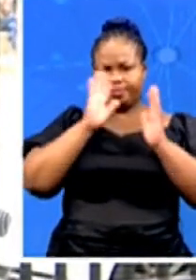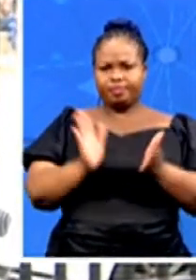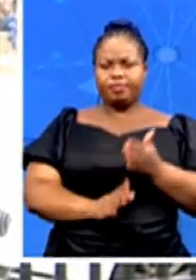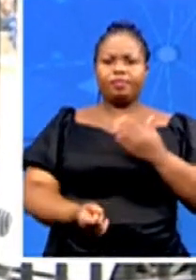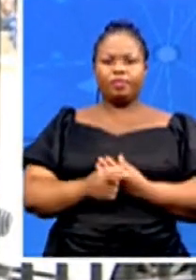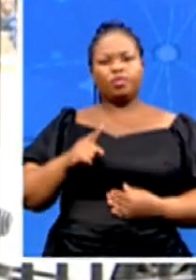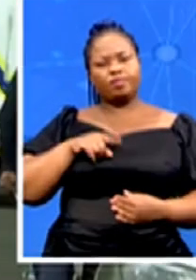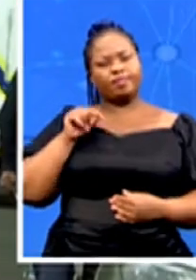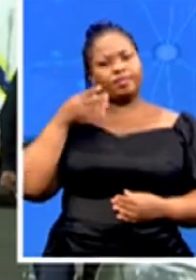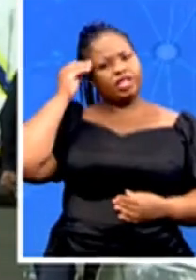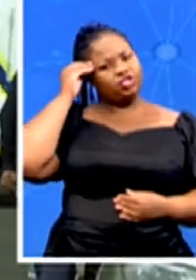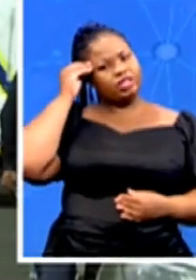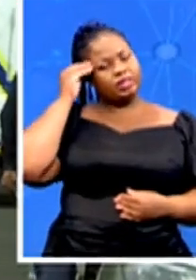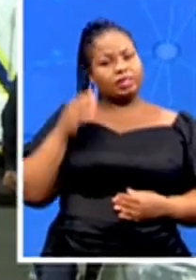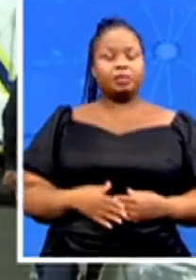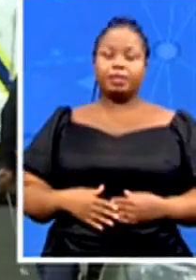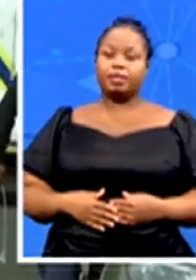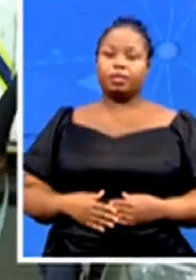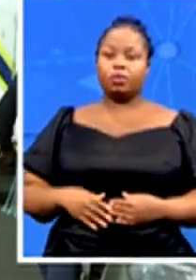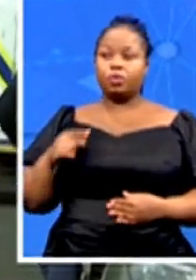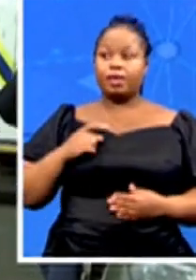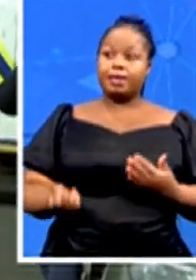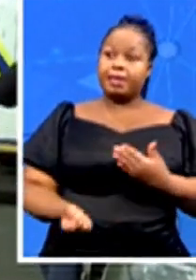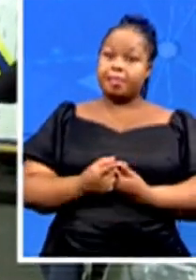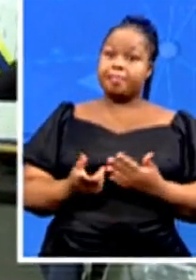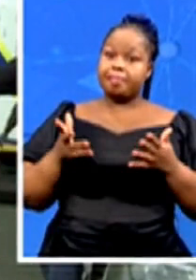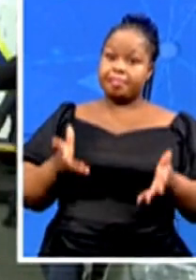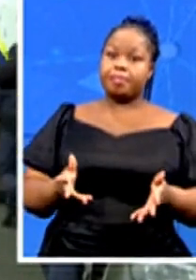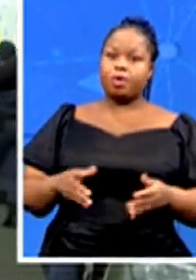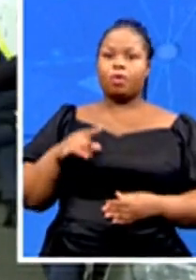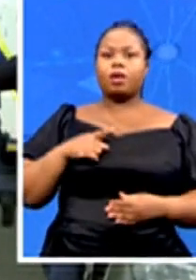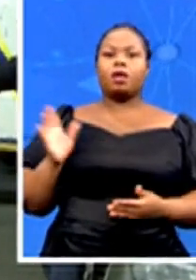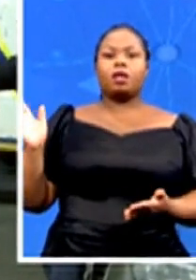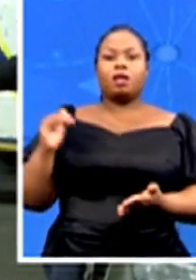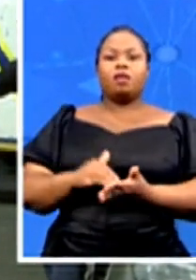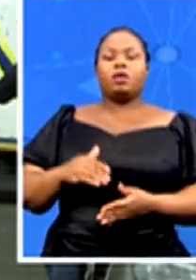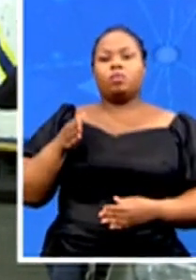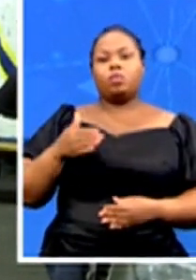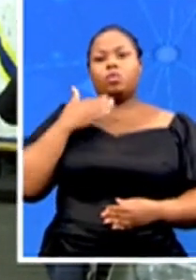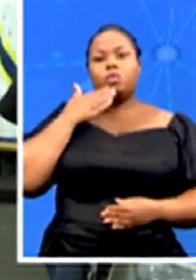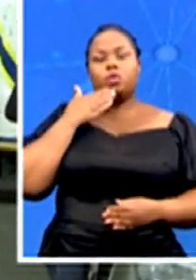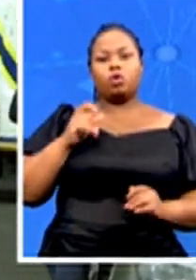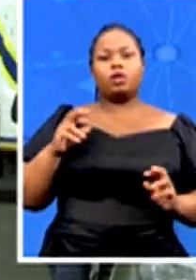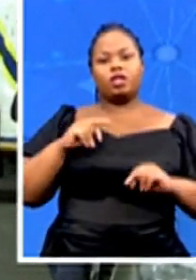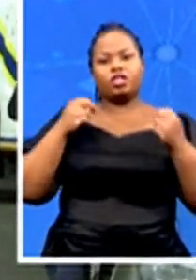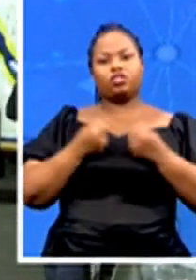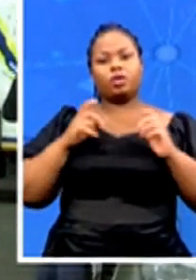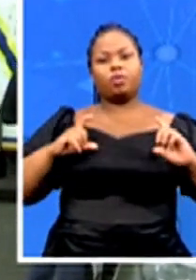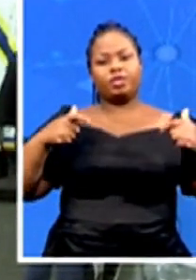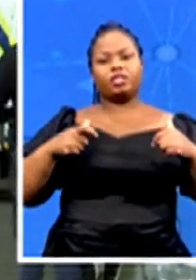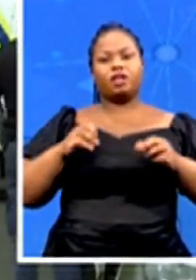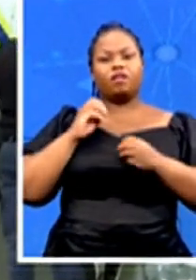has happened here is the arrival of the outgoing National Commissioner of Correctional Services, Mr. Arthur